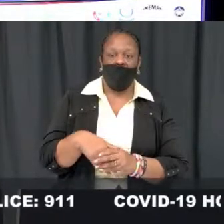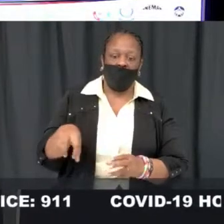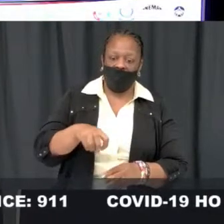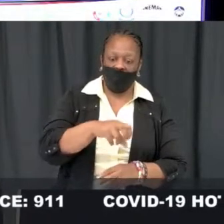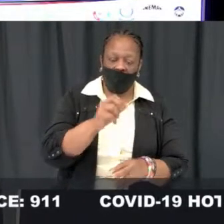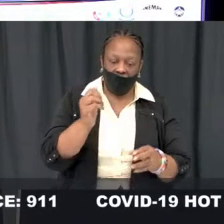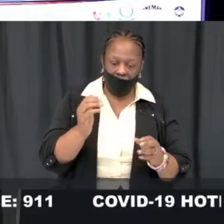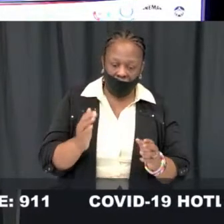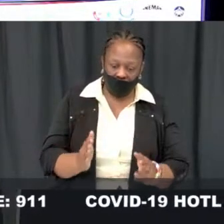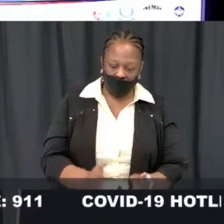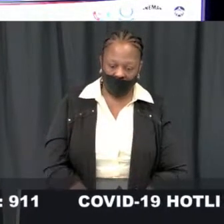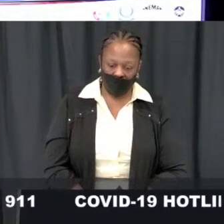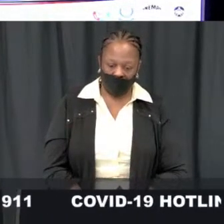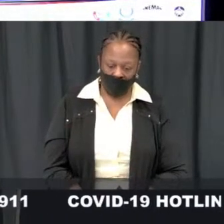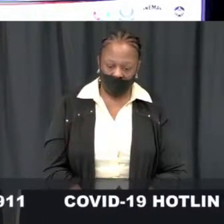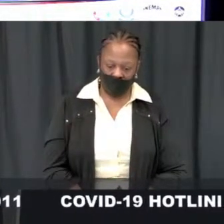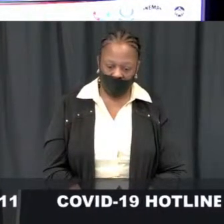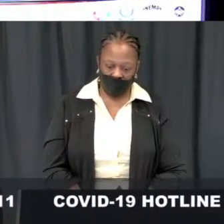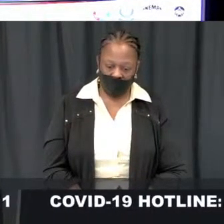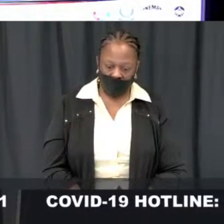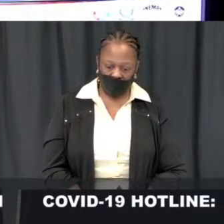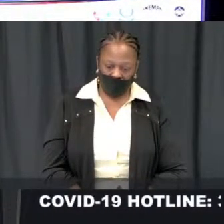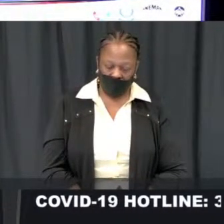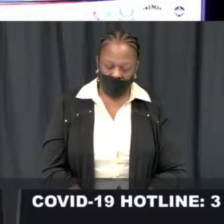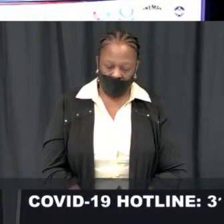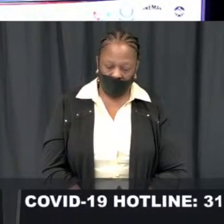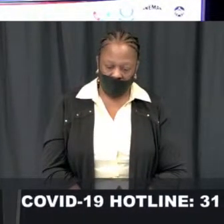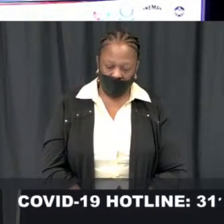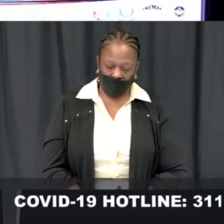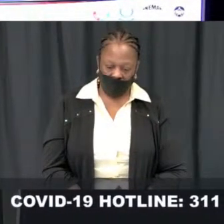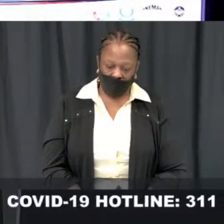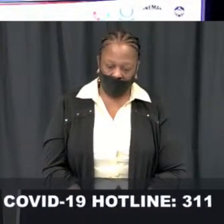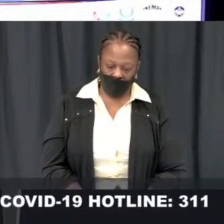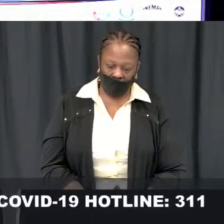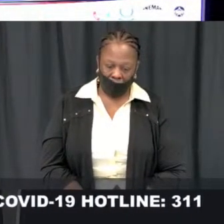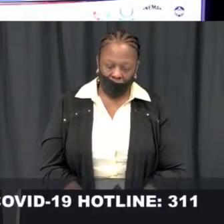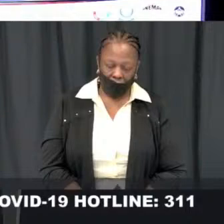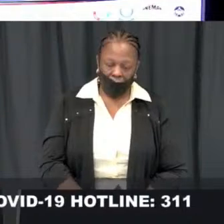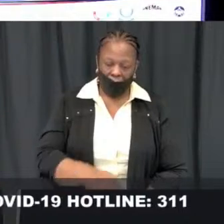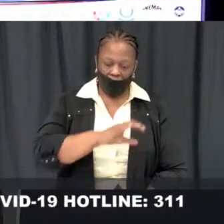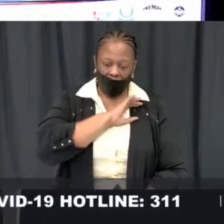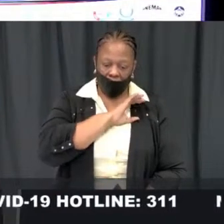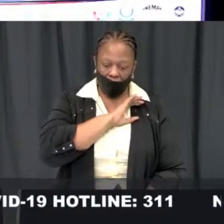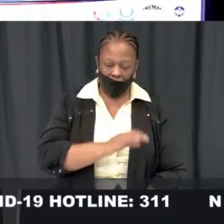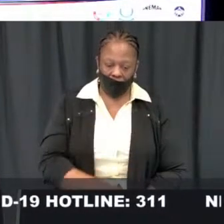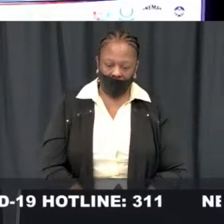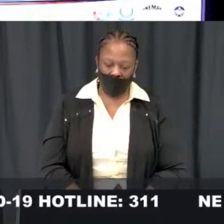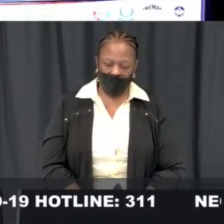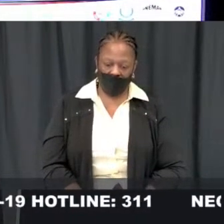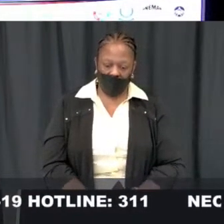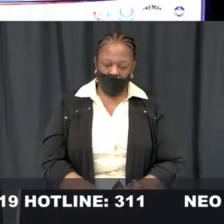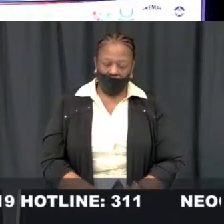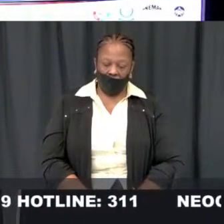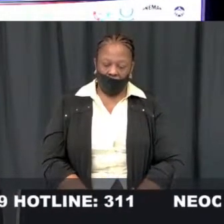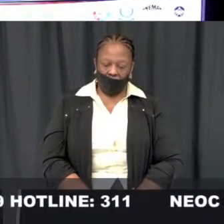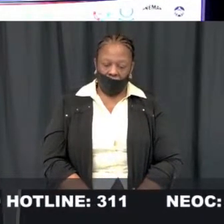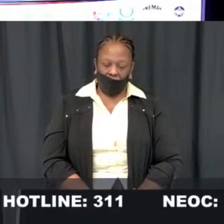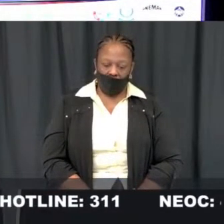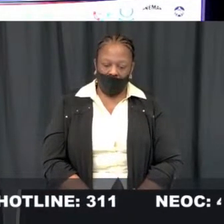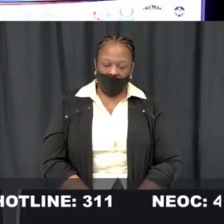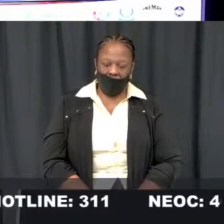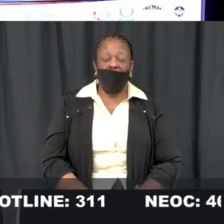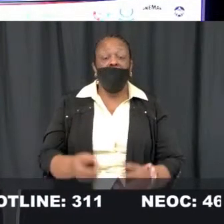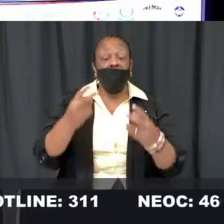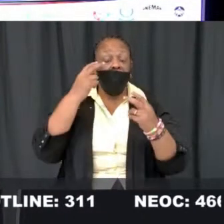Carlin Henry Morton. You also have Superintendent Henry. I have never seen someone so